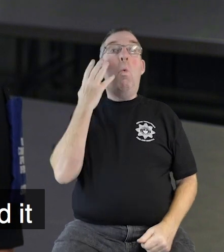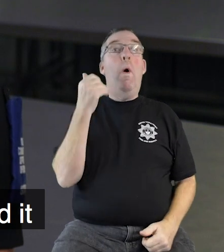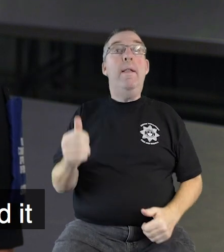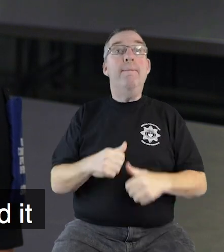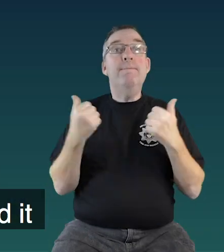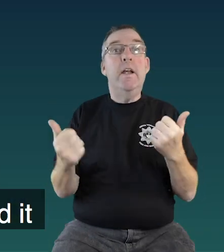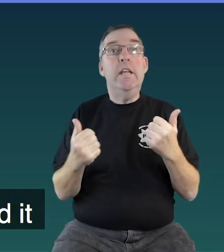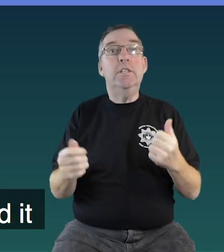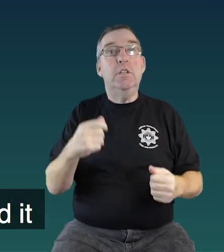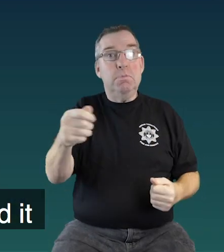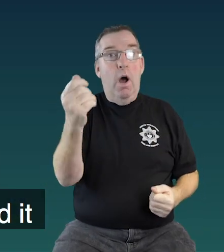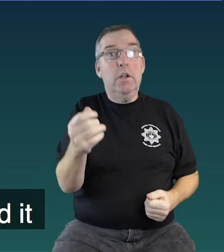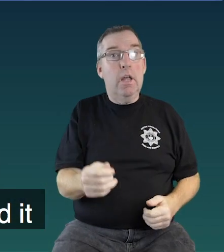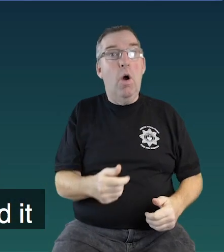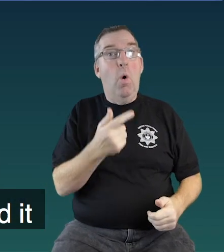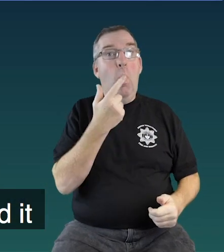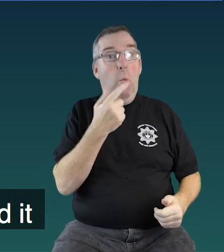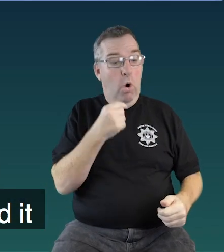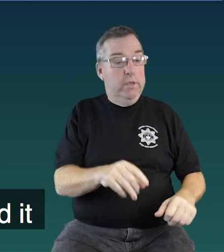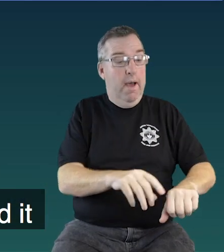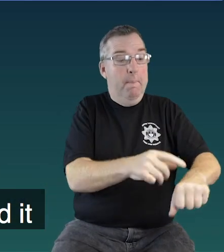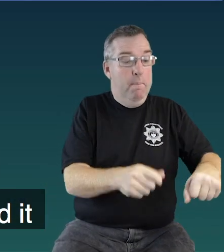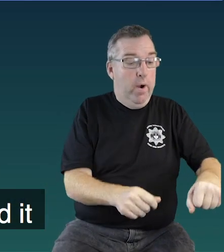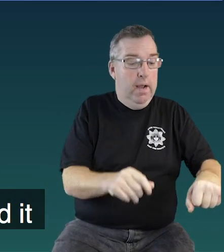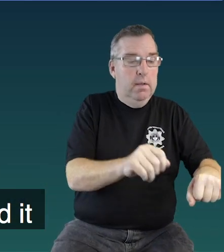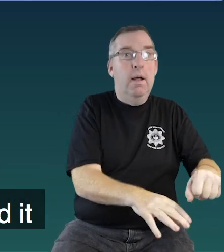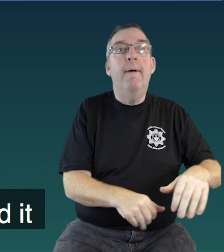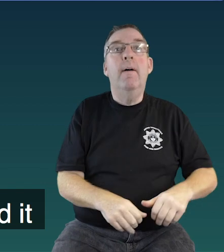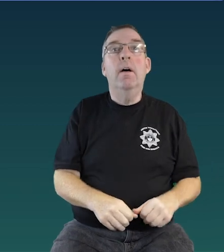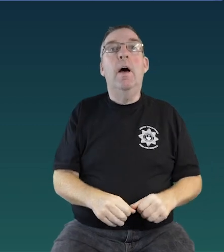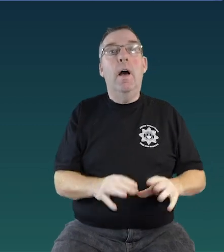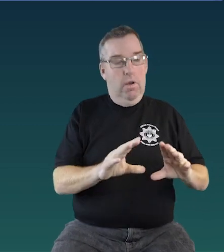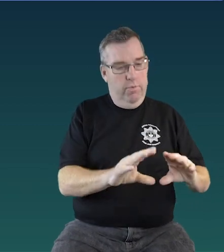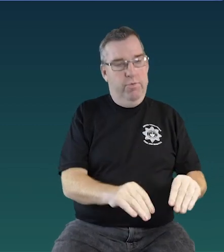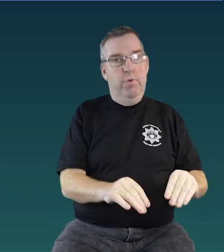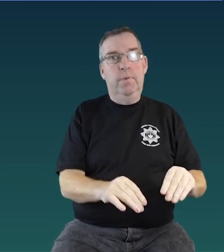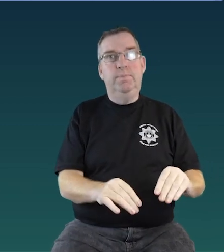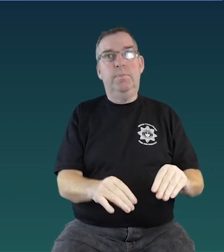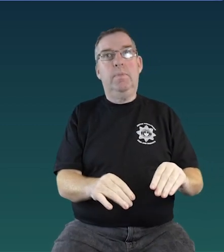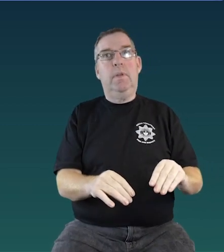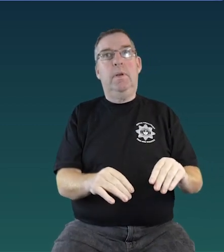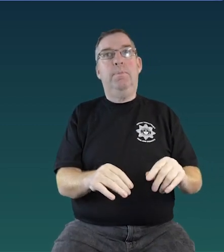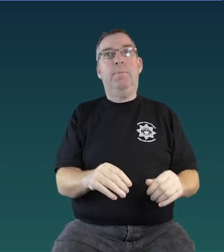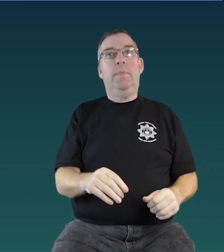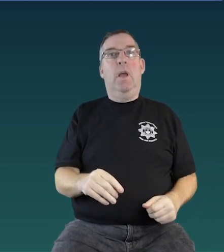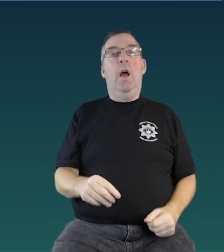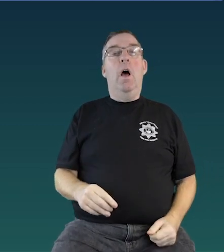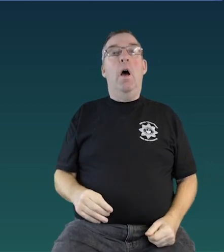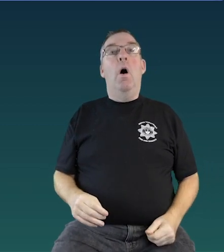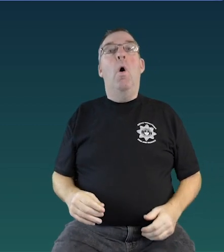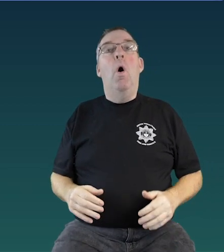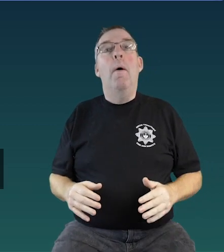bonfire safety. Do not use a bonfire as a den or play in or around it, and never throw anything into a